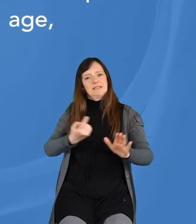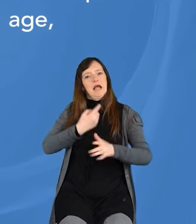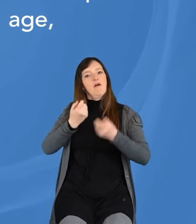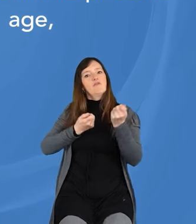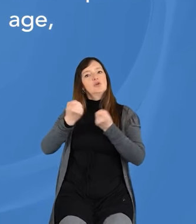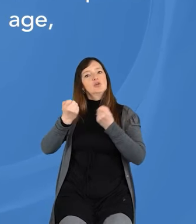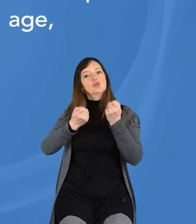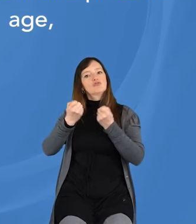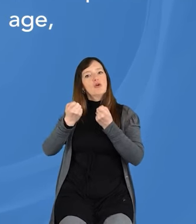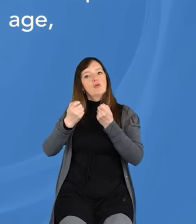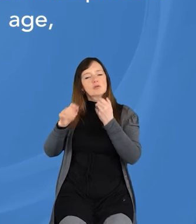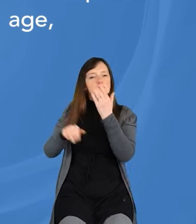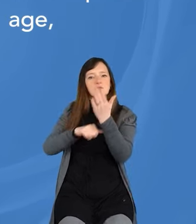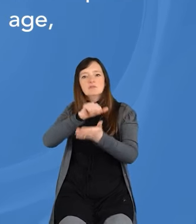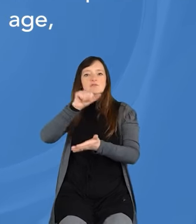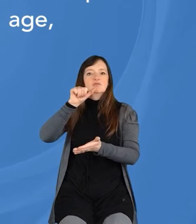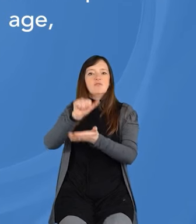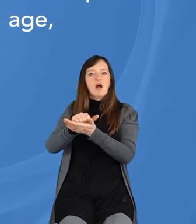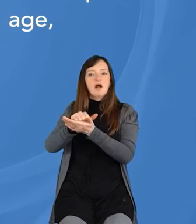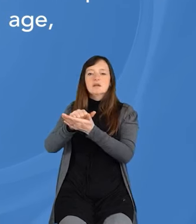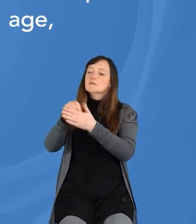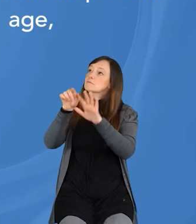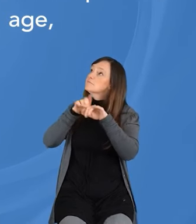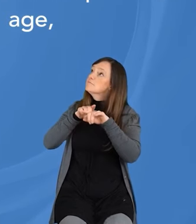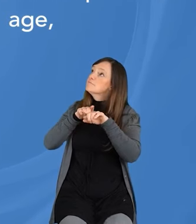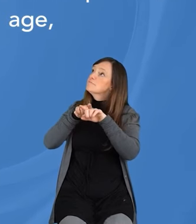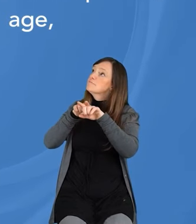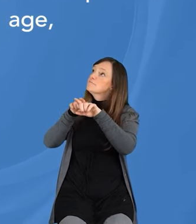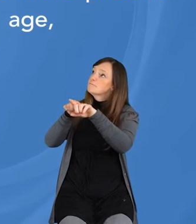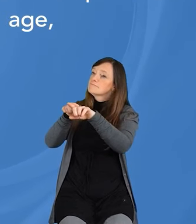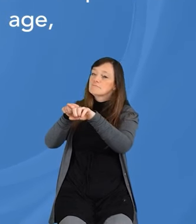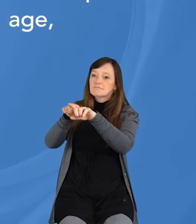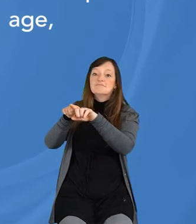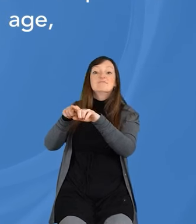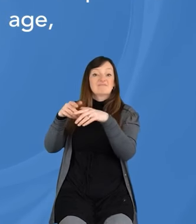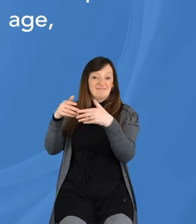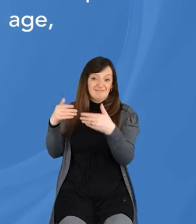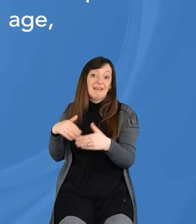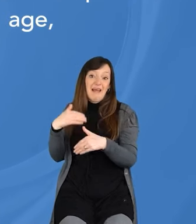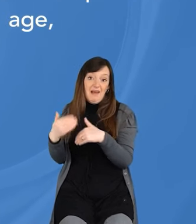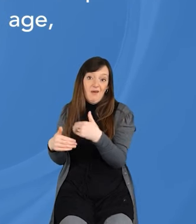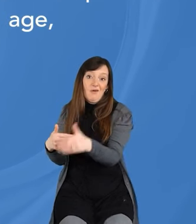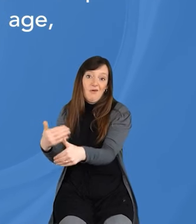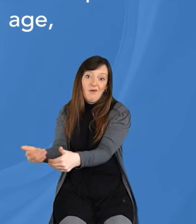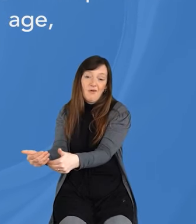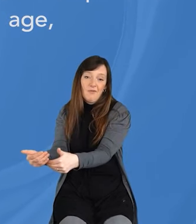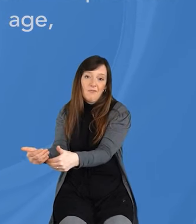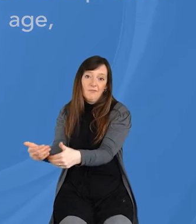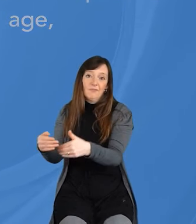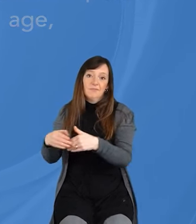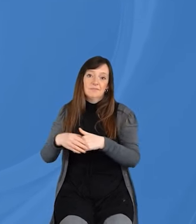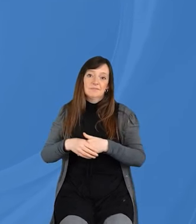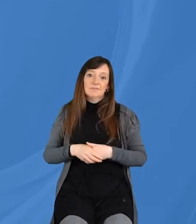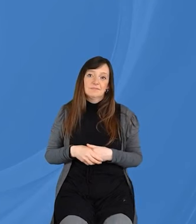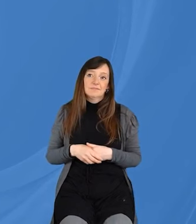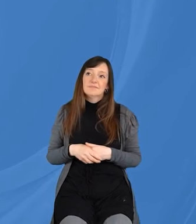self-controlled, upright, and godly lives in this present age.